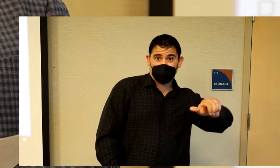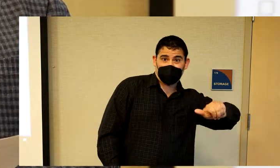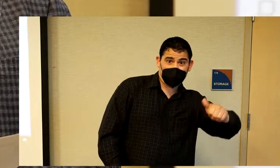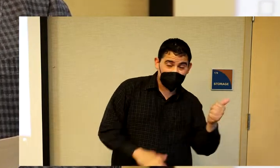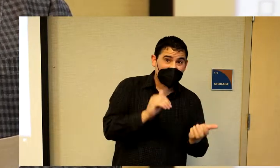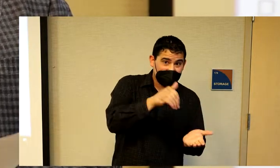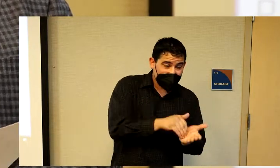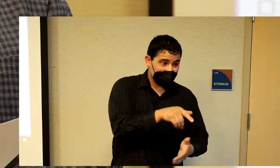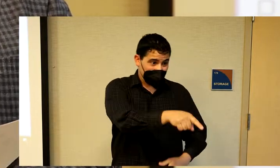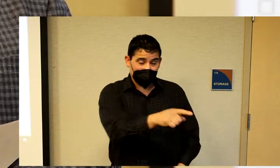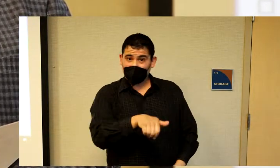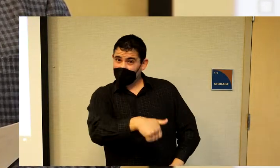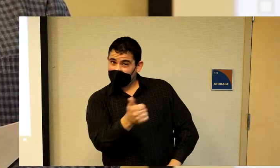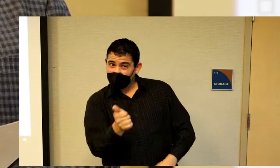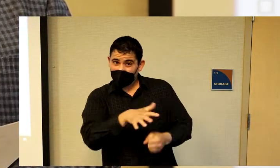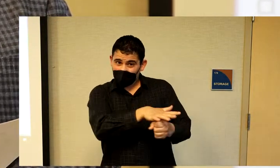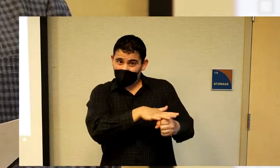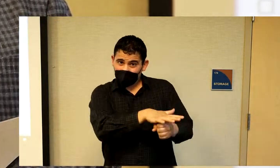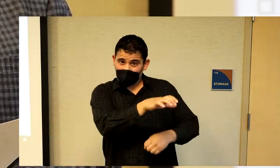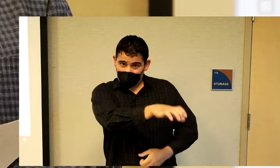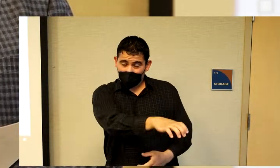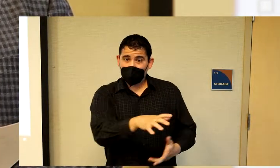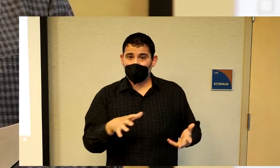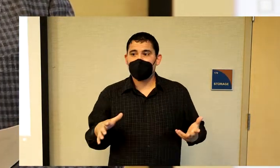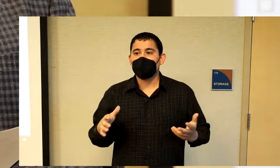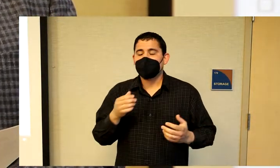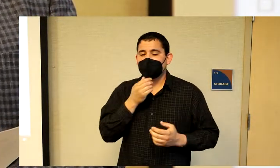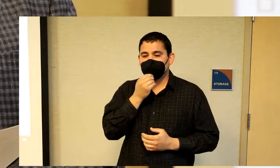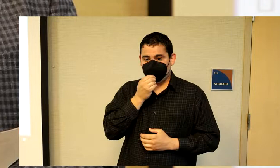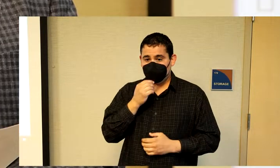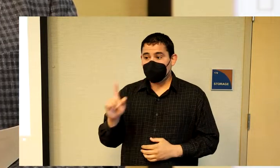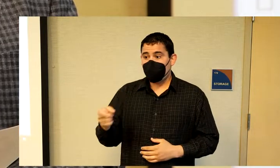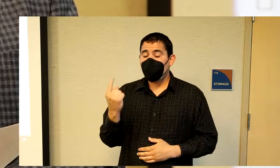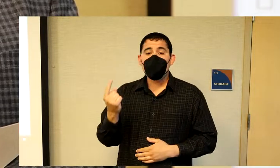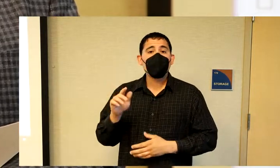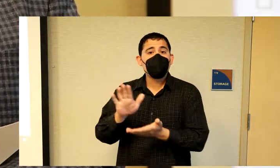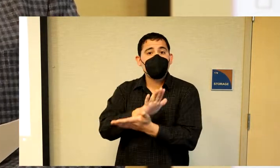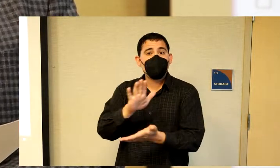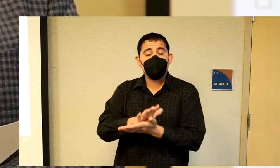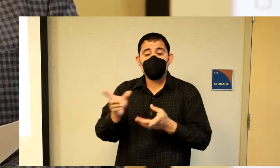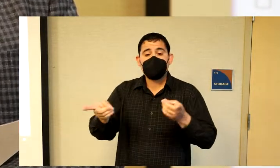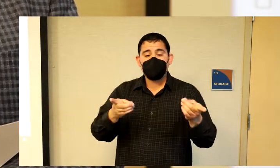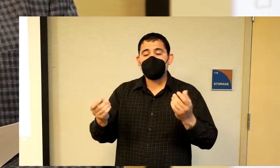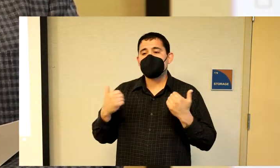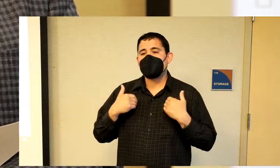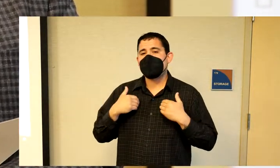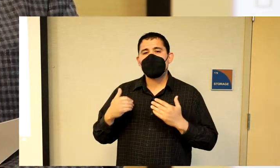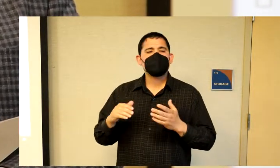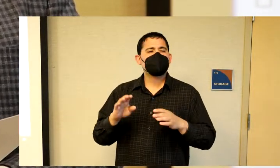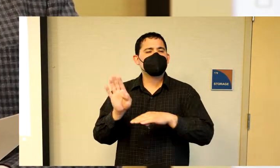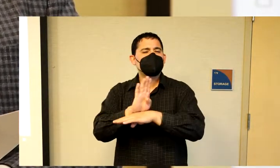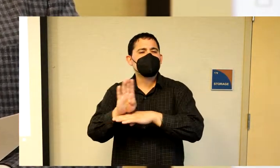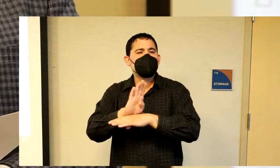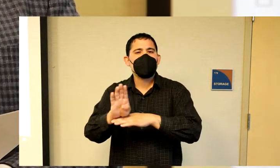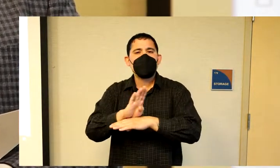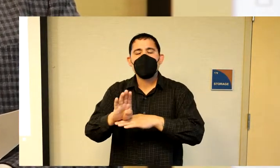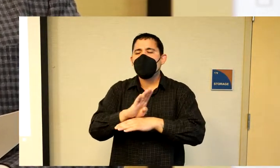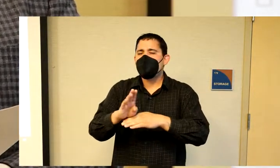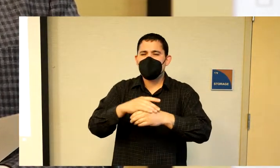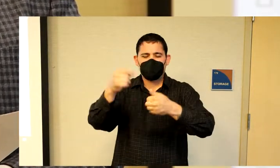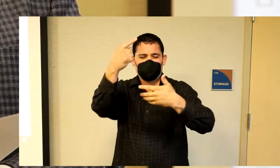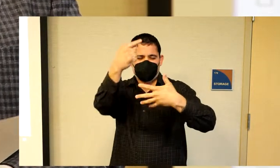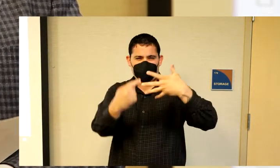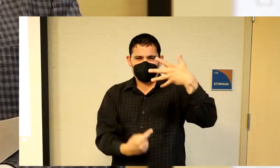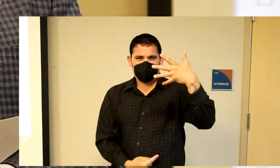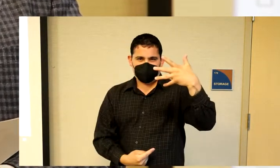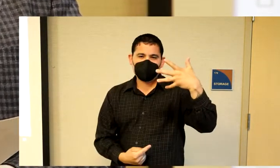we've highlighted for you, and I think one of the proponents of the maps asked for basically a spreadsheet that talks about how and